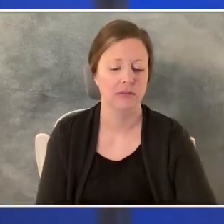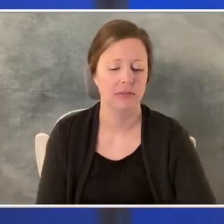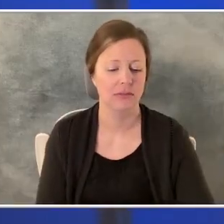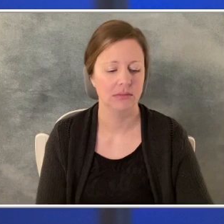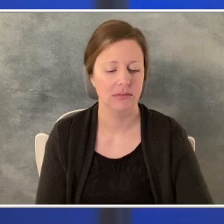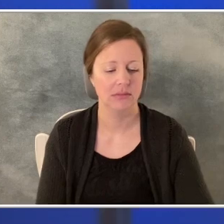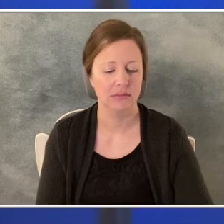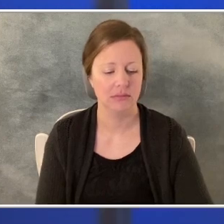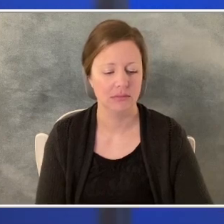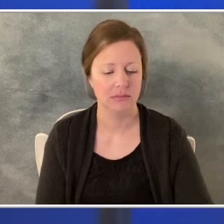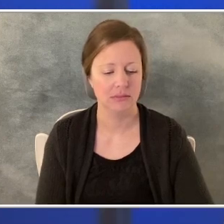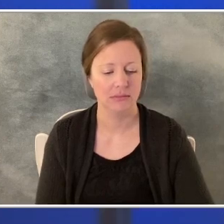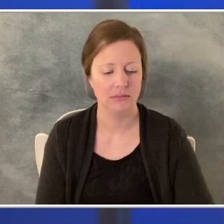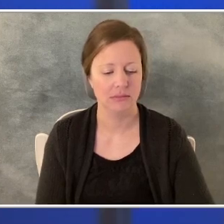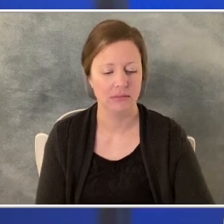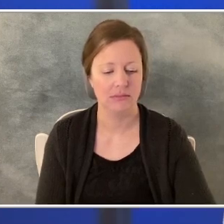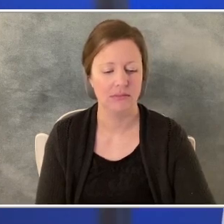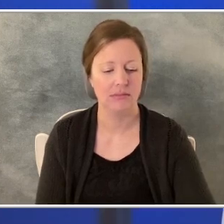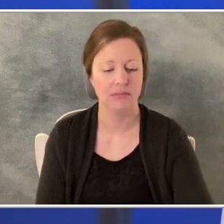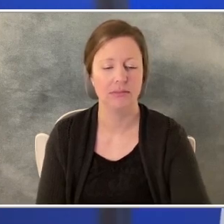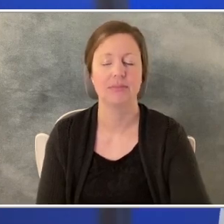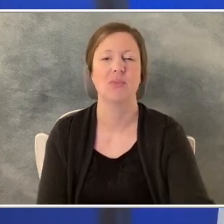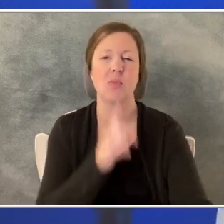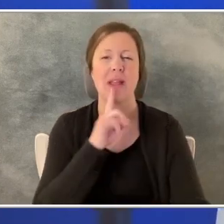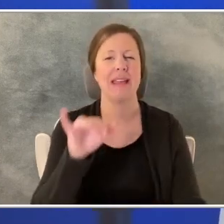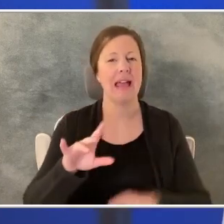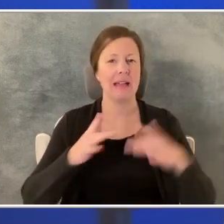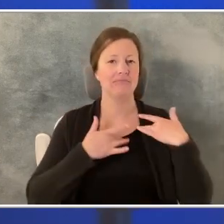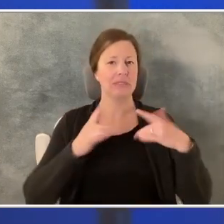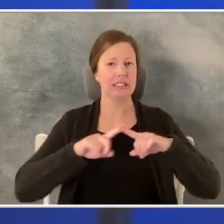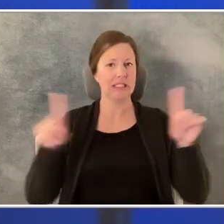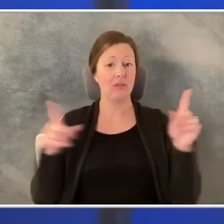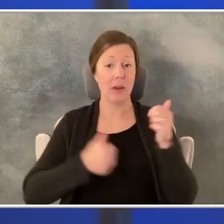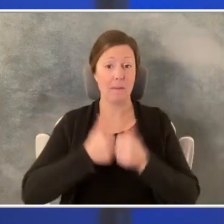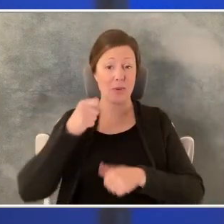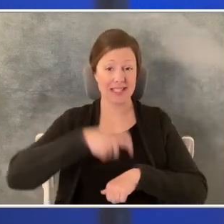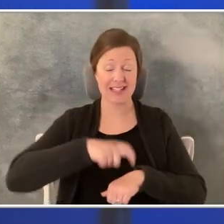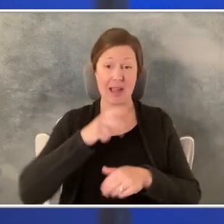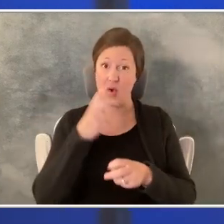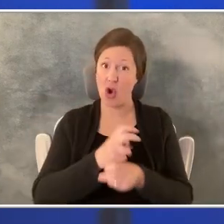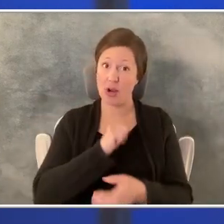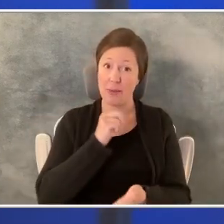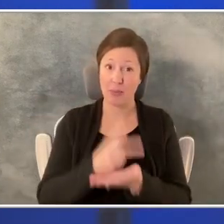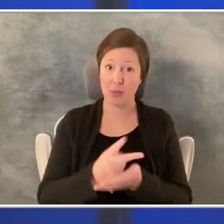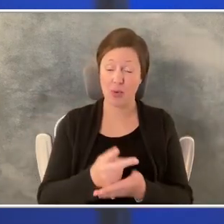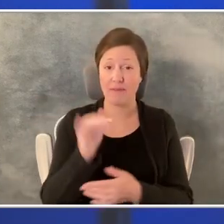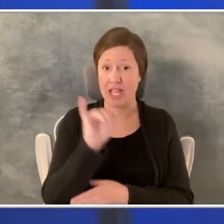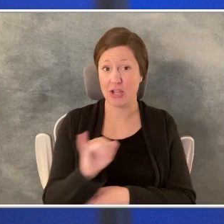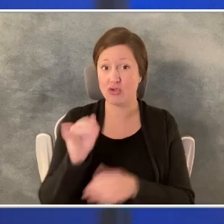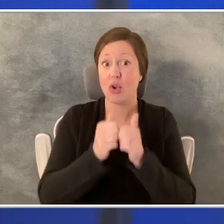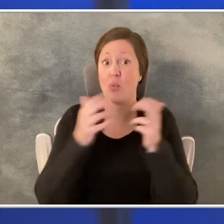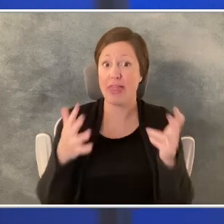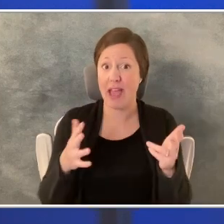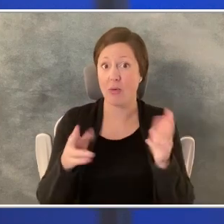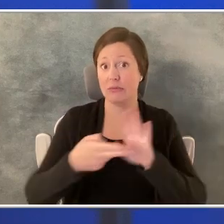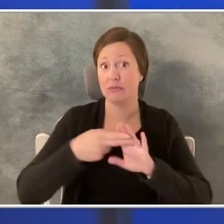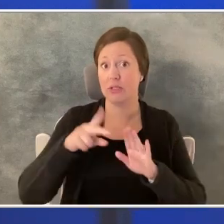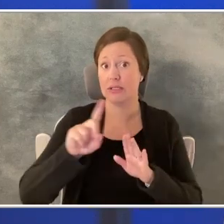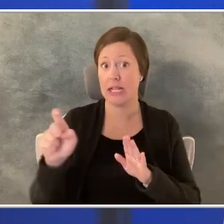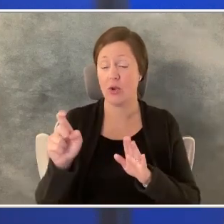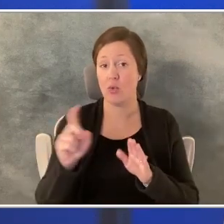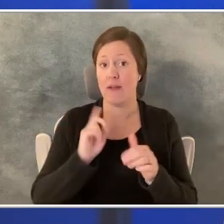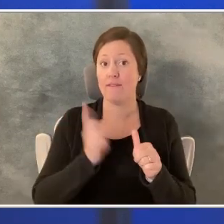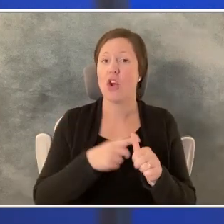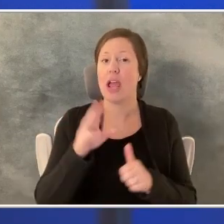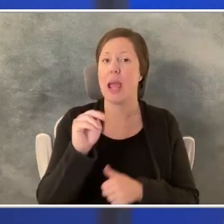very different path. Most of the time, those scans are hard to get approved through insurance without a diagnosis first. The MRI, a little less so, but the